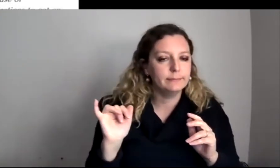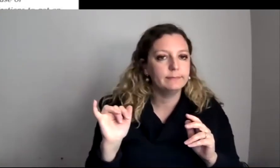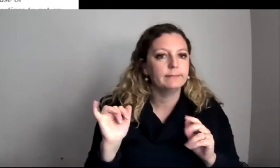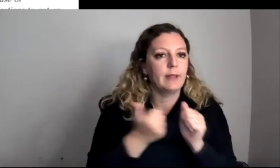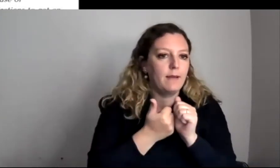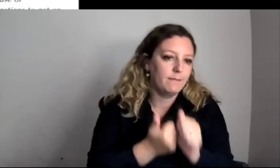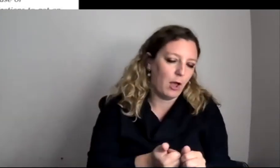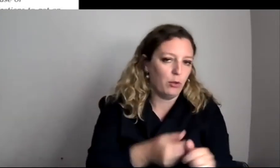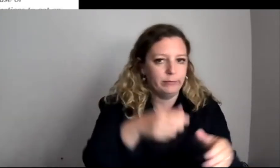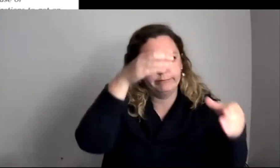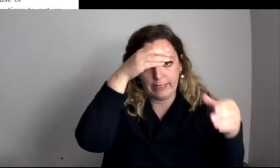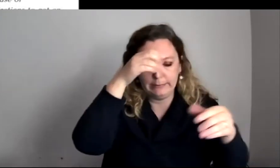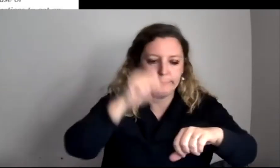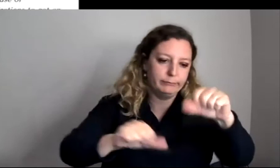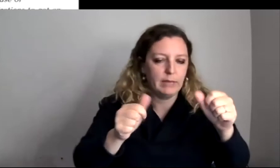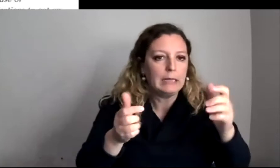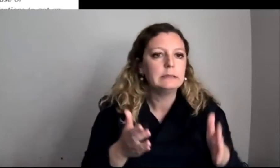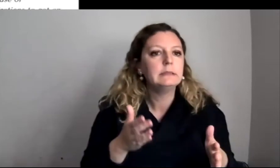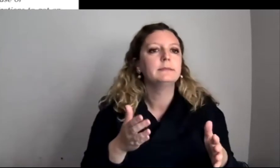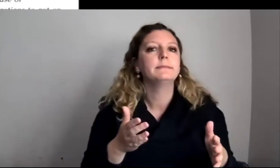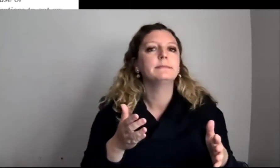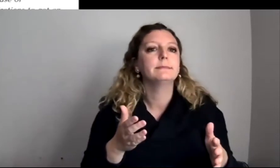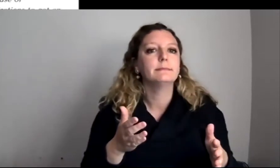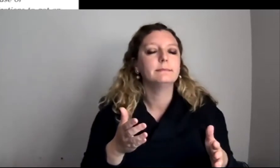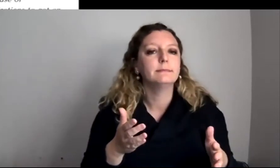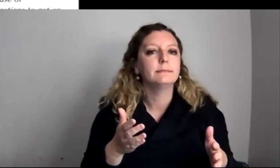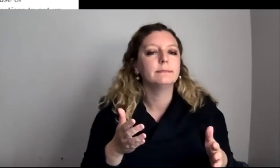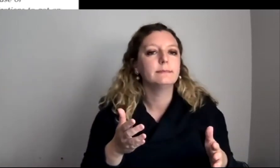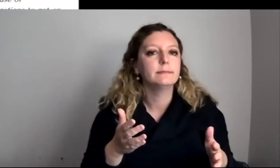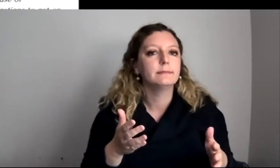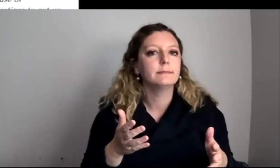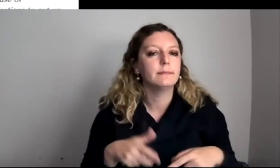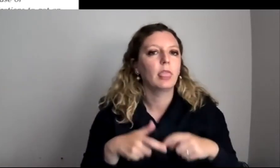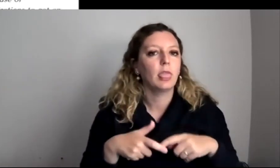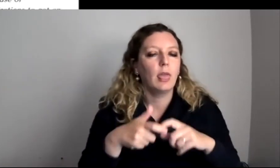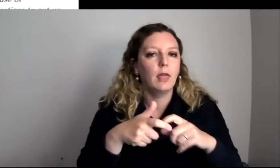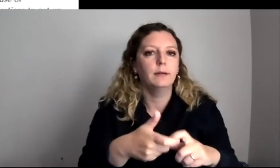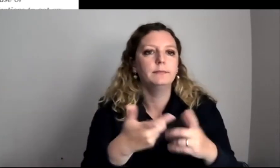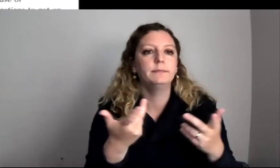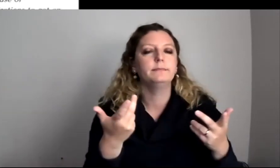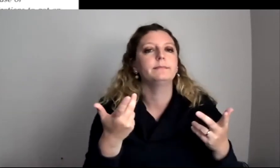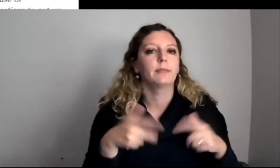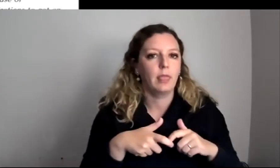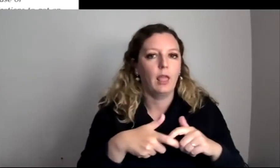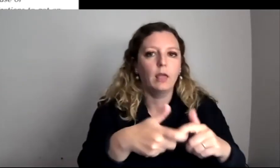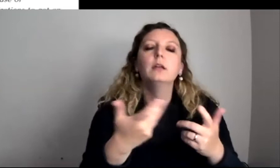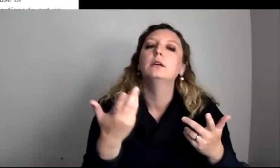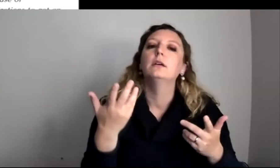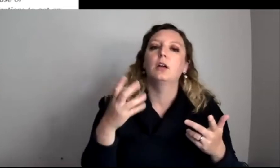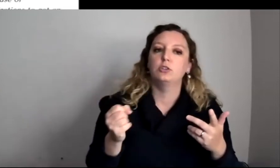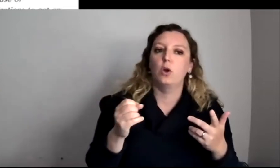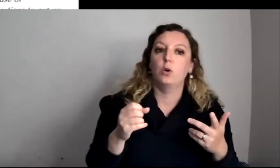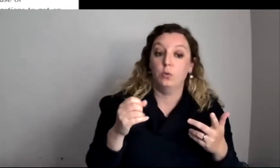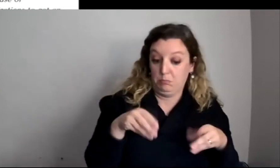experts, according to scientists, there's really a lack of a coherent plan, right? So the idea is just to plant